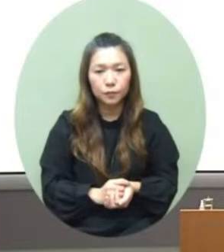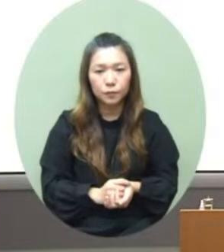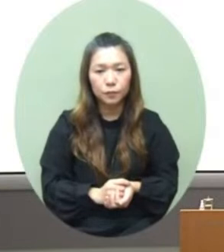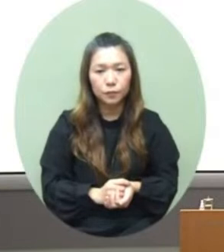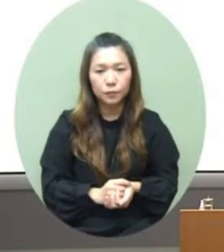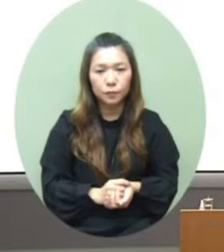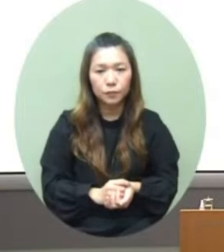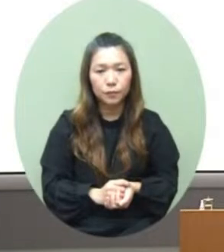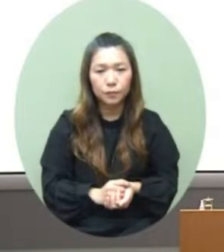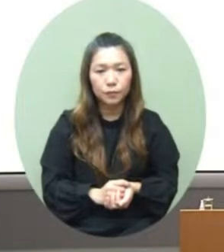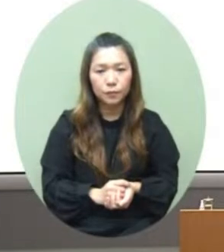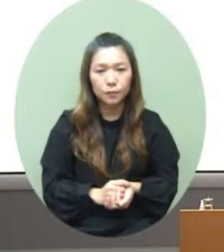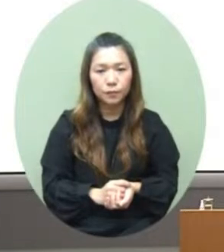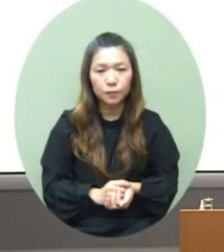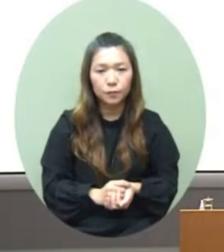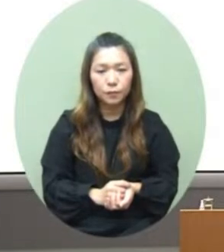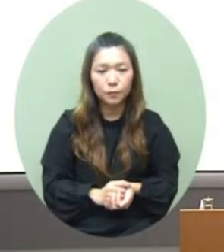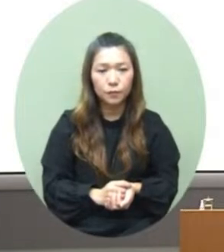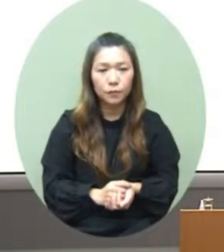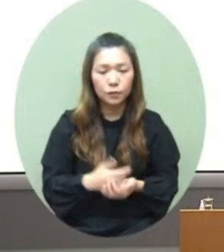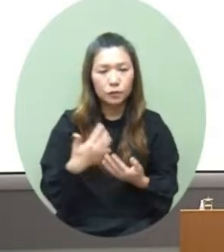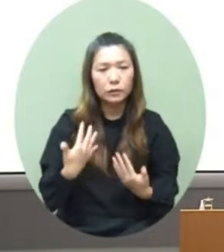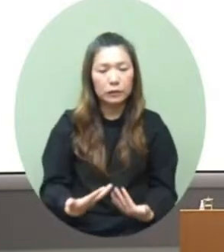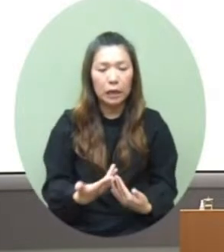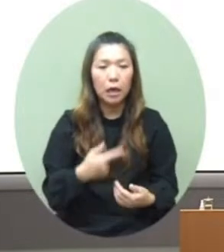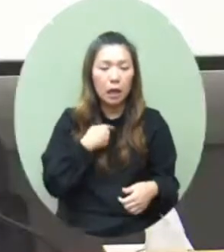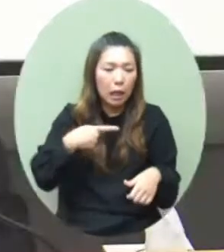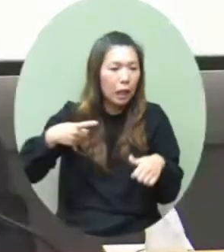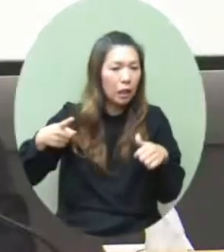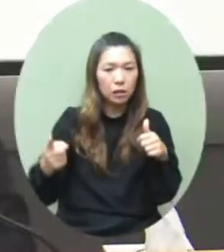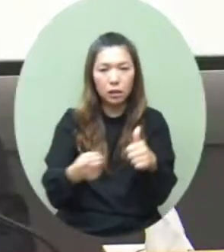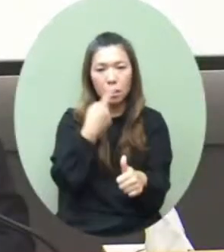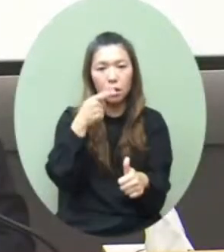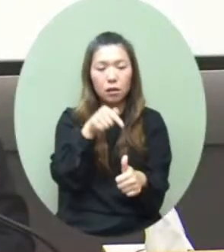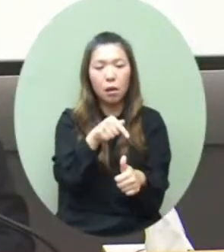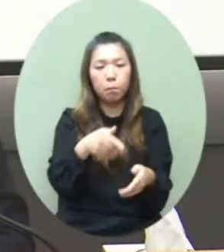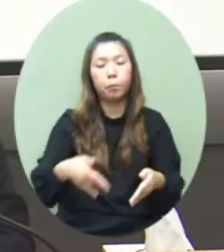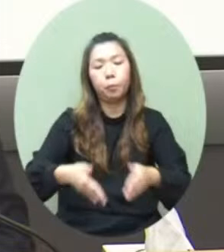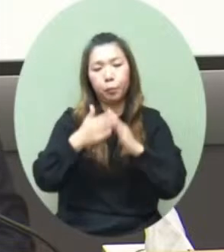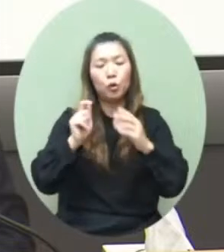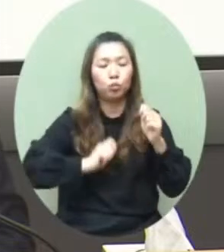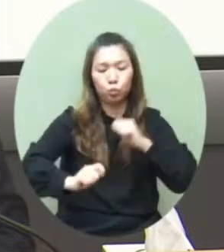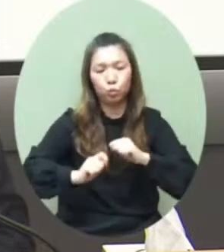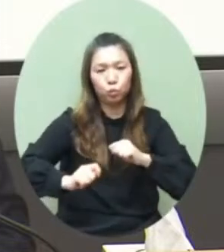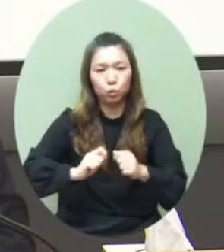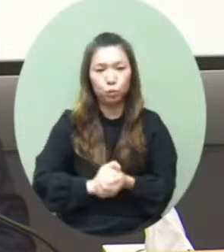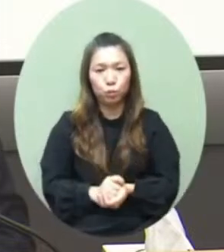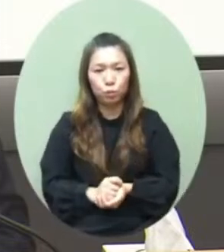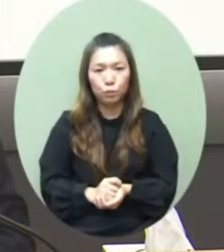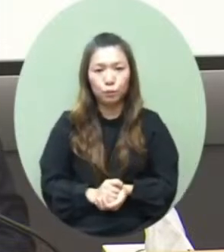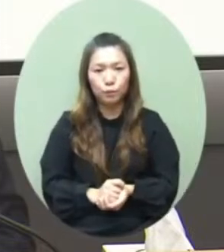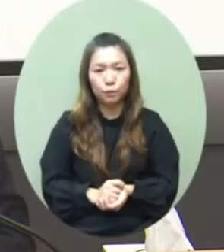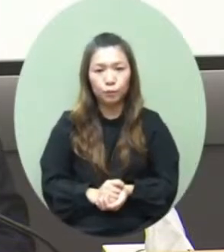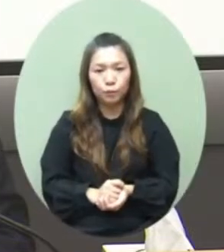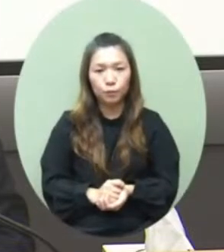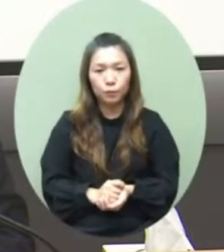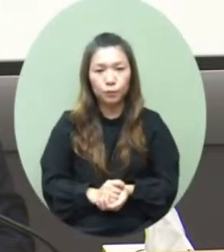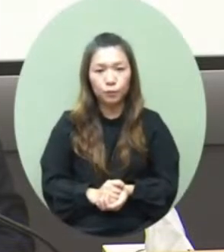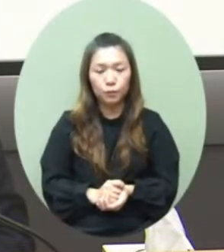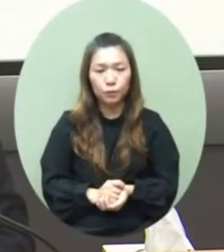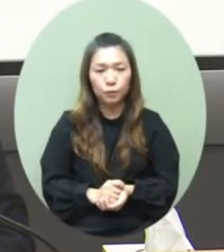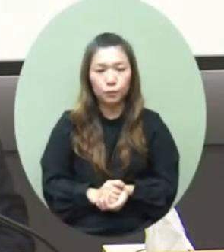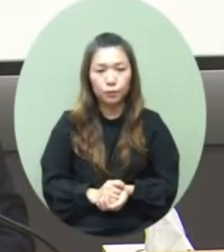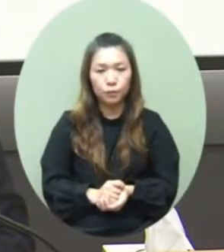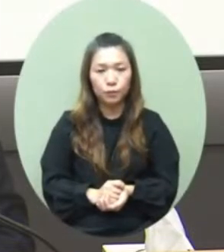This is the first time that we organize such a carnival because we have first of all for Hong Kong Tourism Board